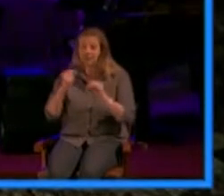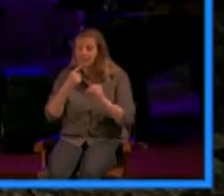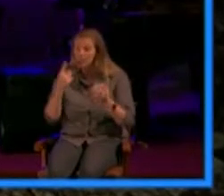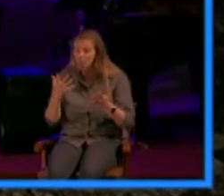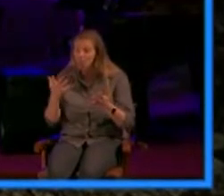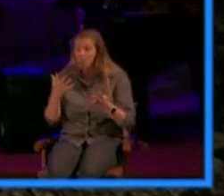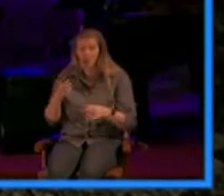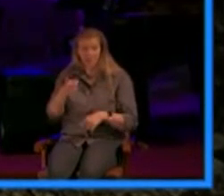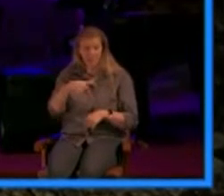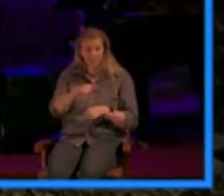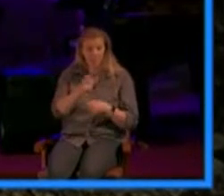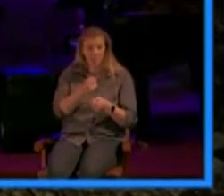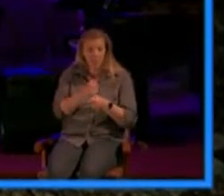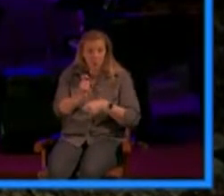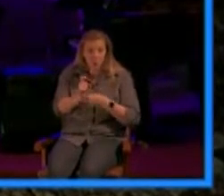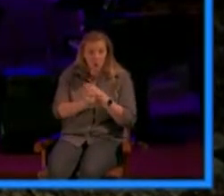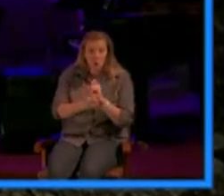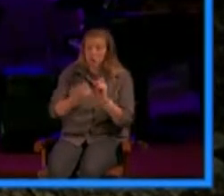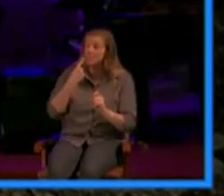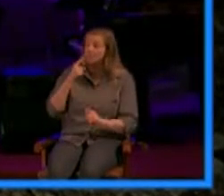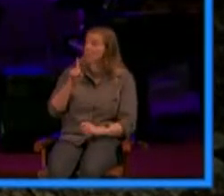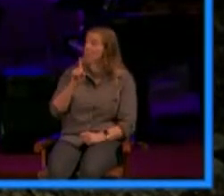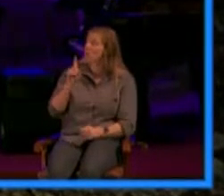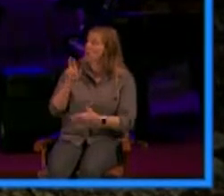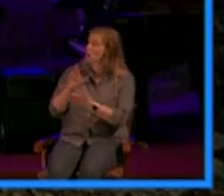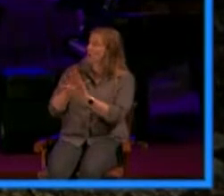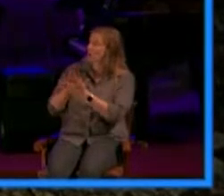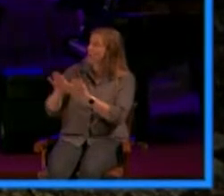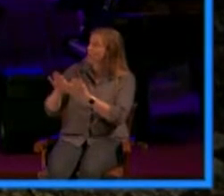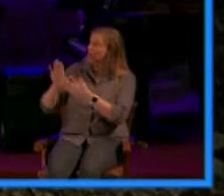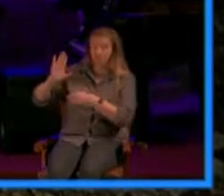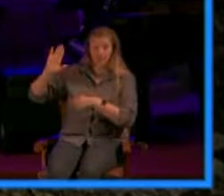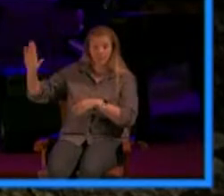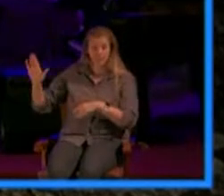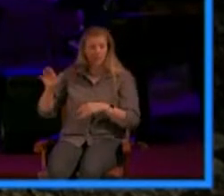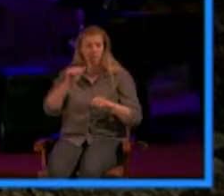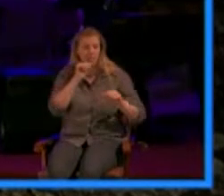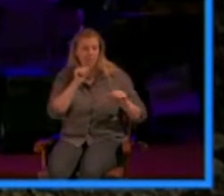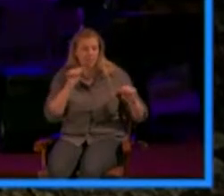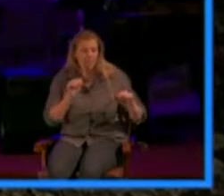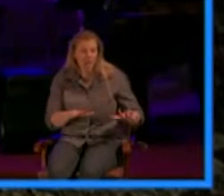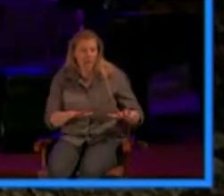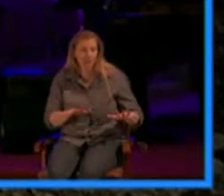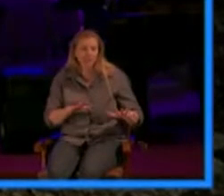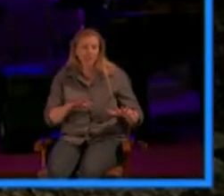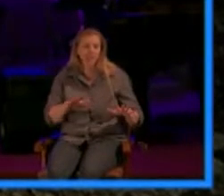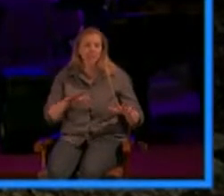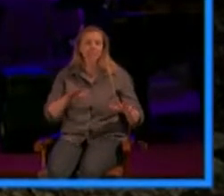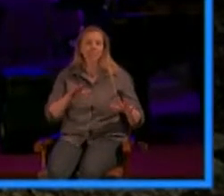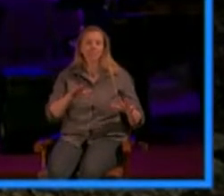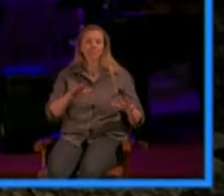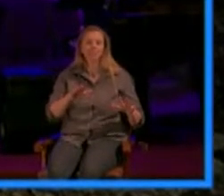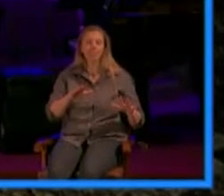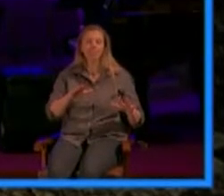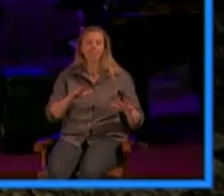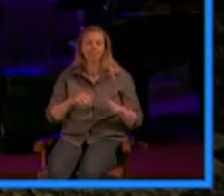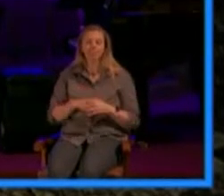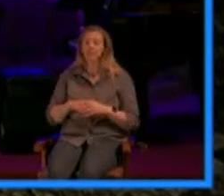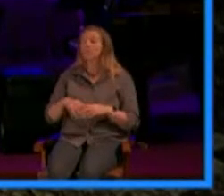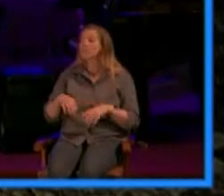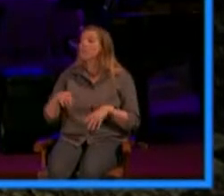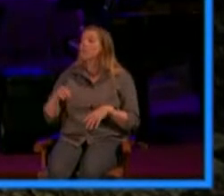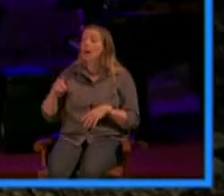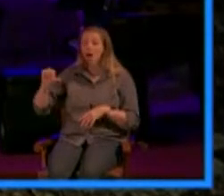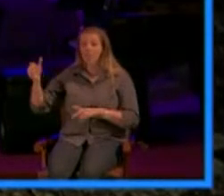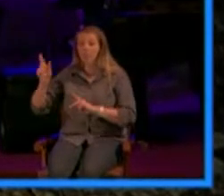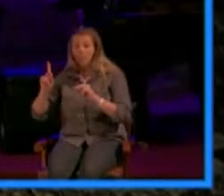for righteousness' sake, for theirs is the kingdom of heaven. And blessed are you when others revile you